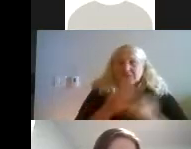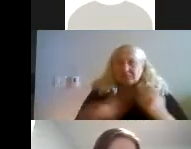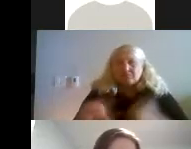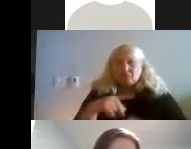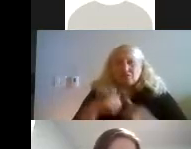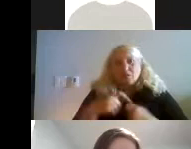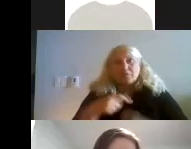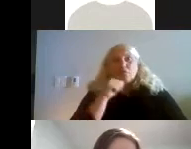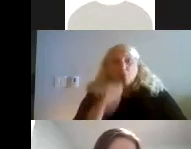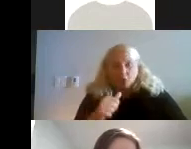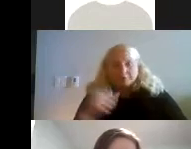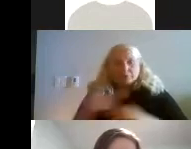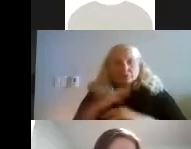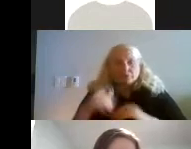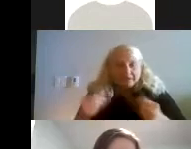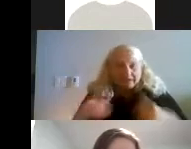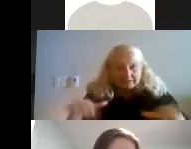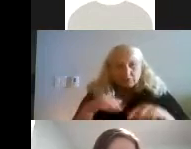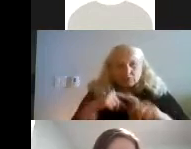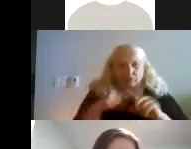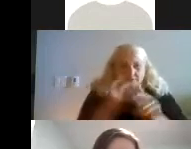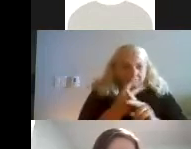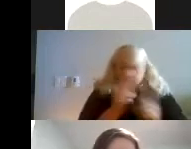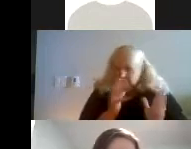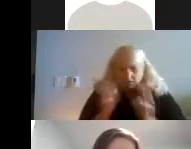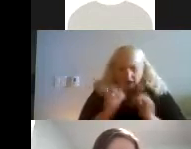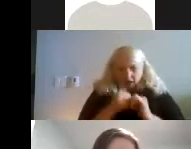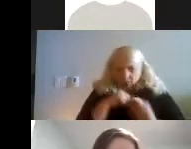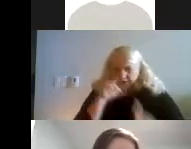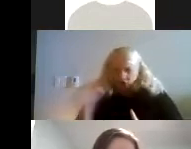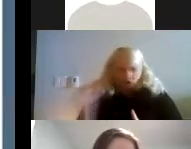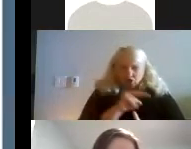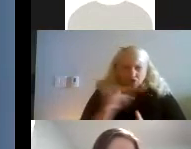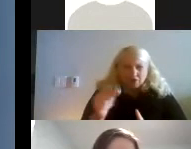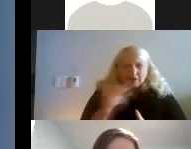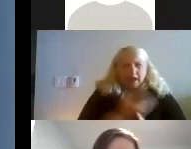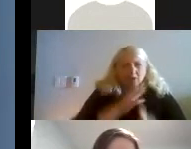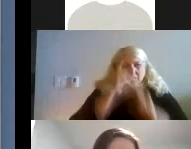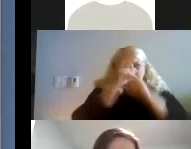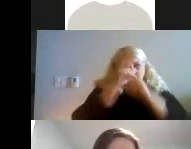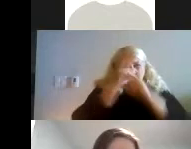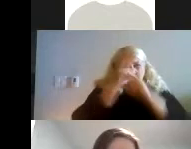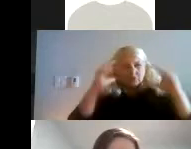allowing space to honor each of our team members' unique and important gifts that we bring to this